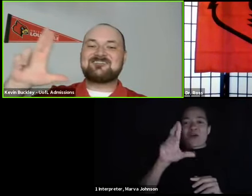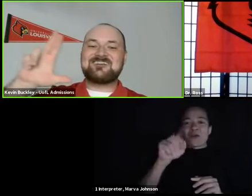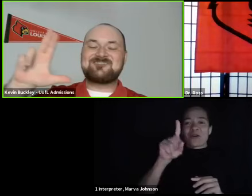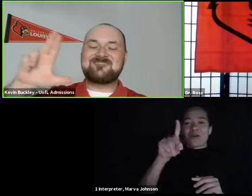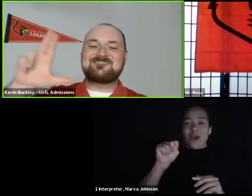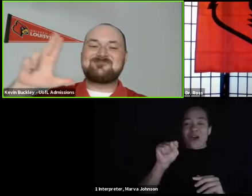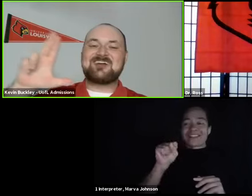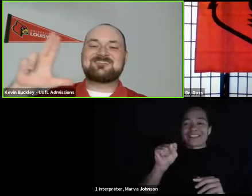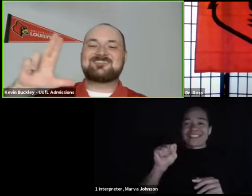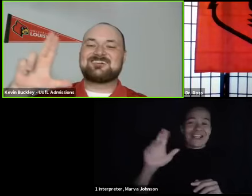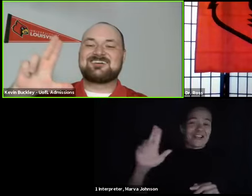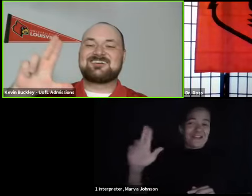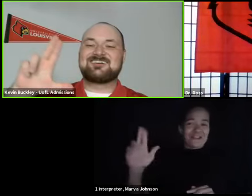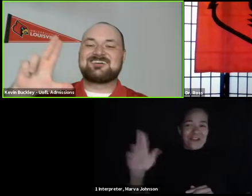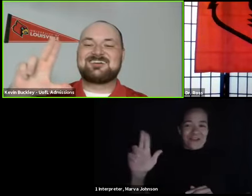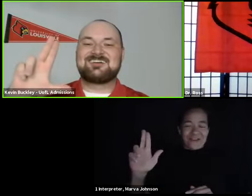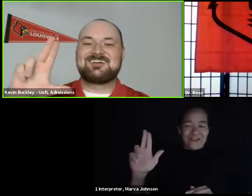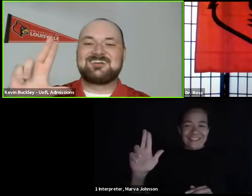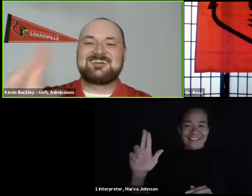be good to go. Thank you all so much.